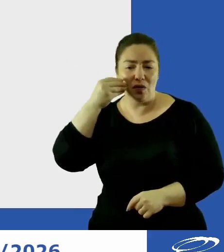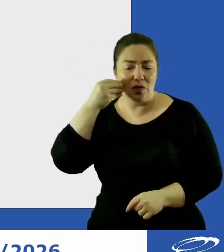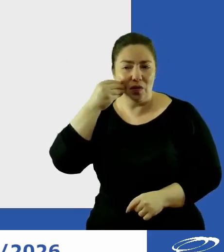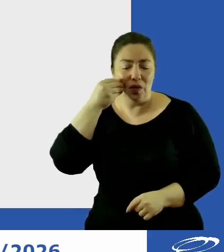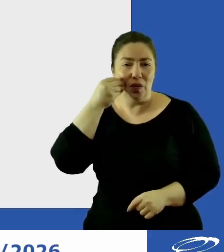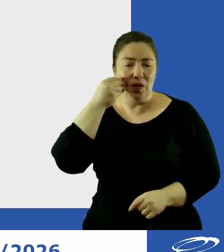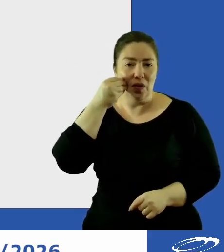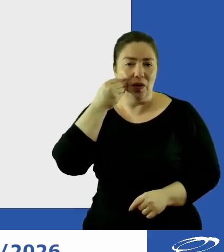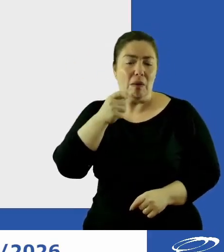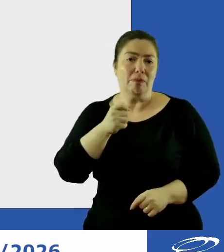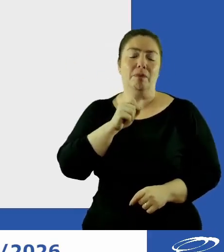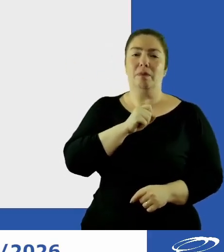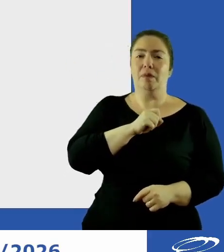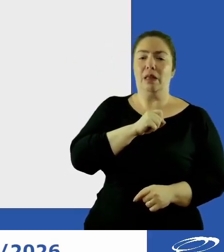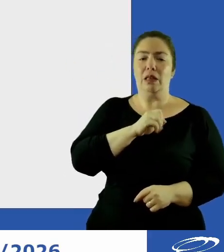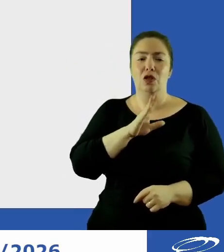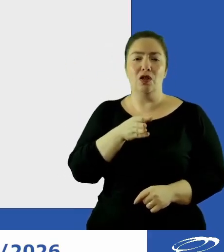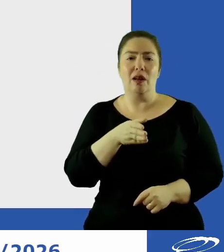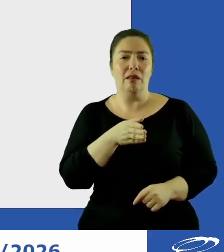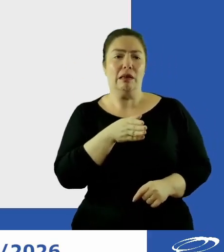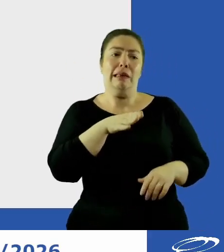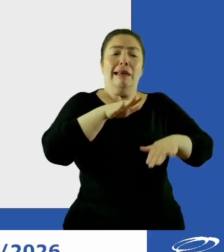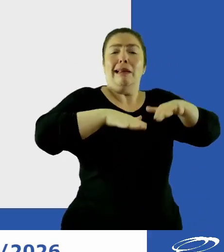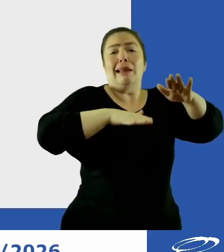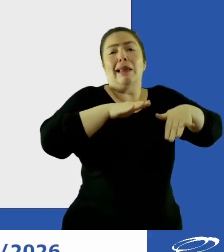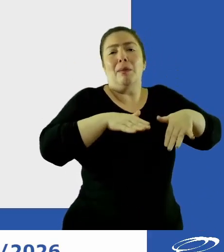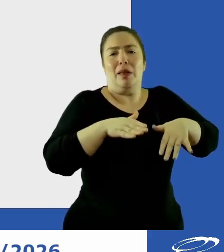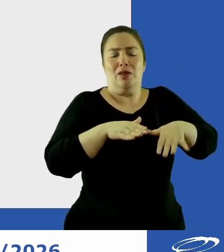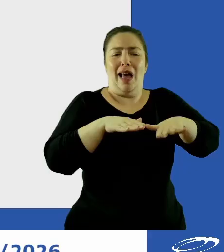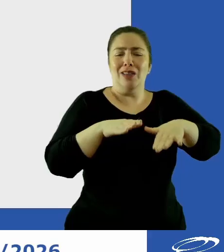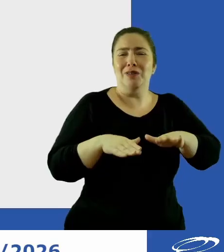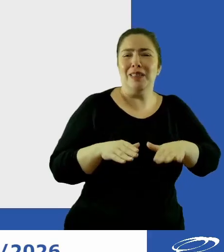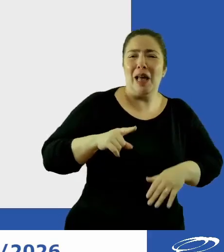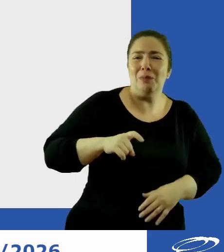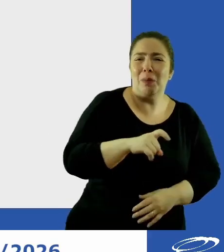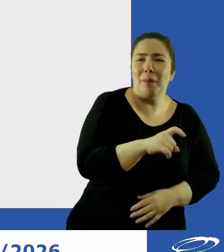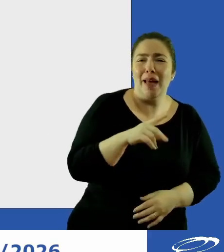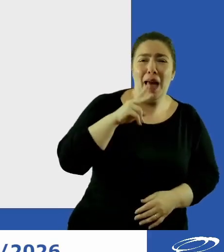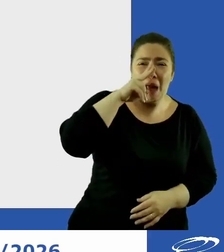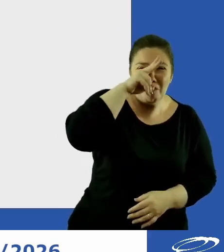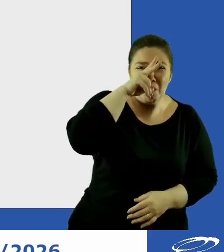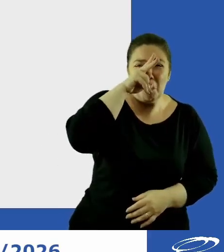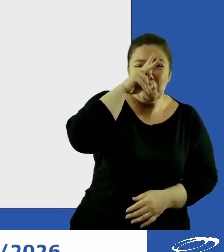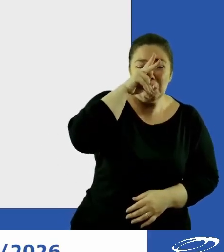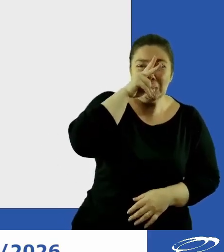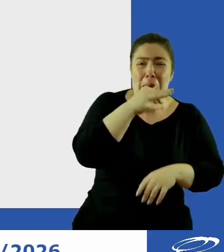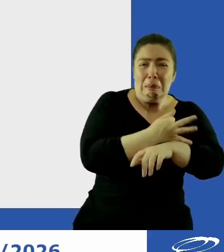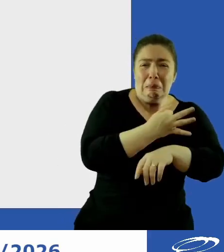The problem is that, unfortunately, the resistance rate to fluorinolines it's quite